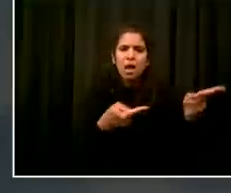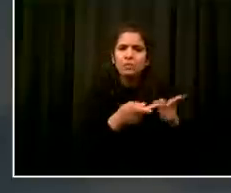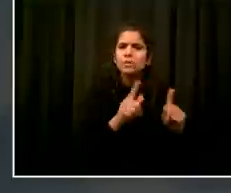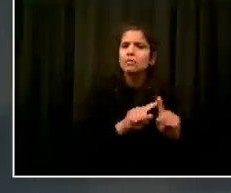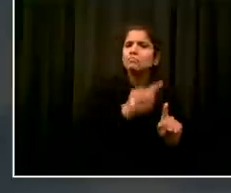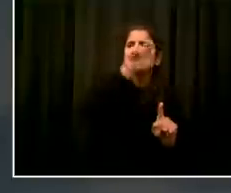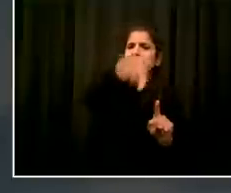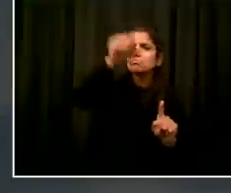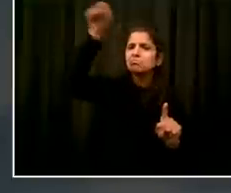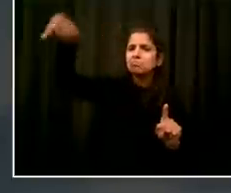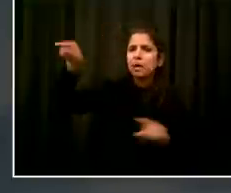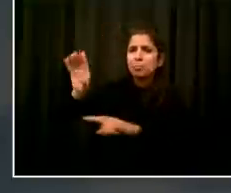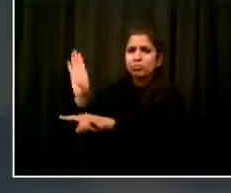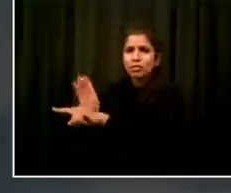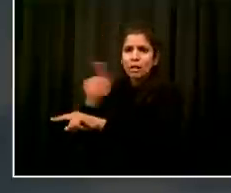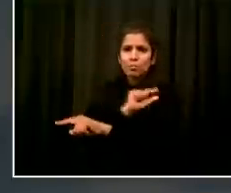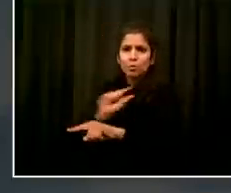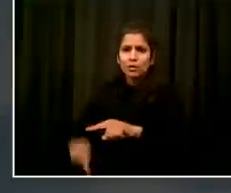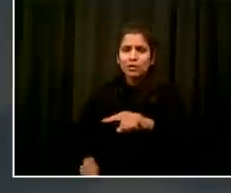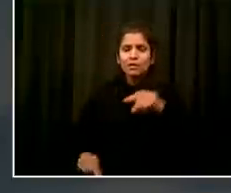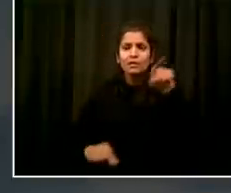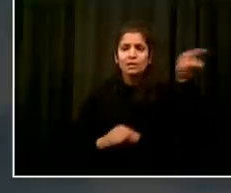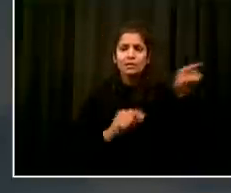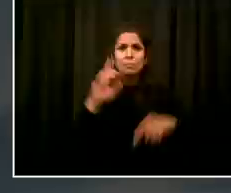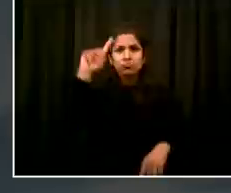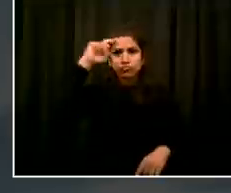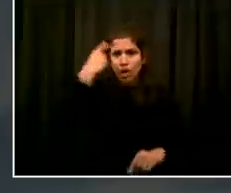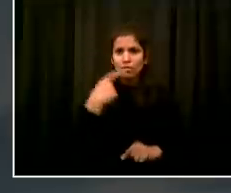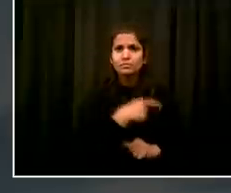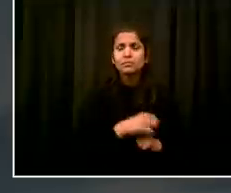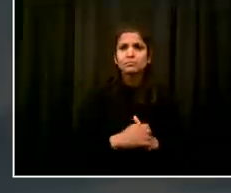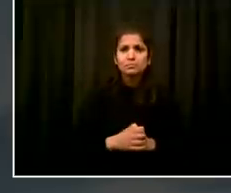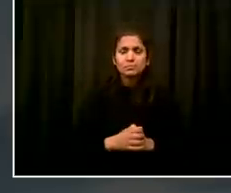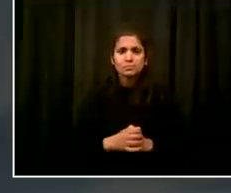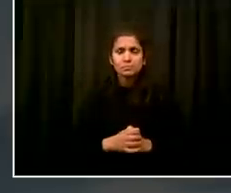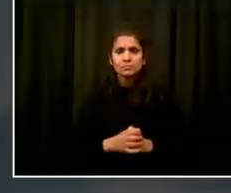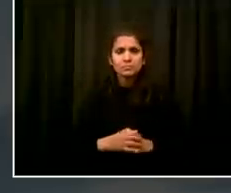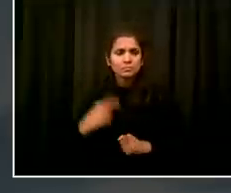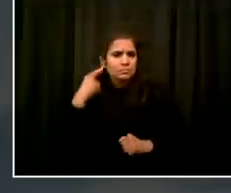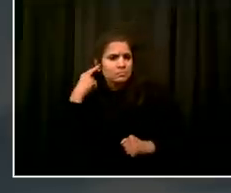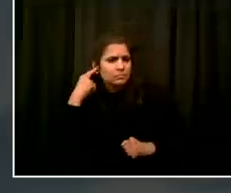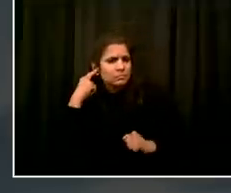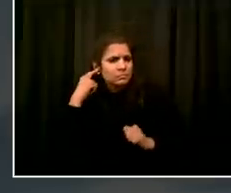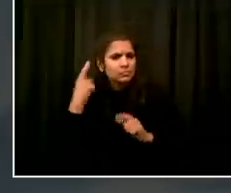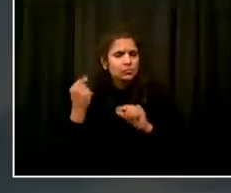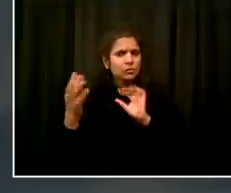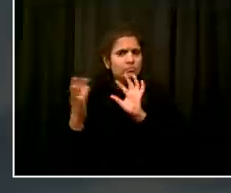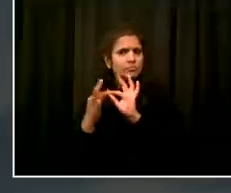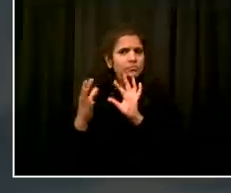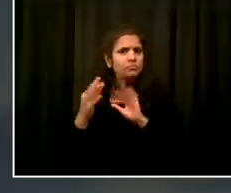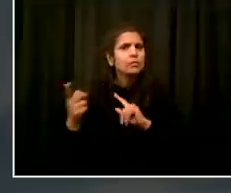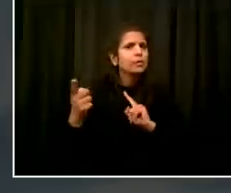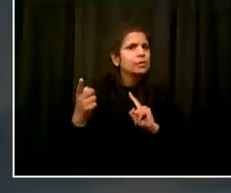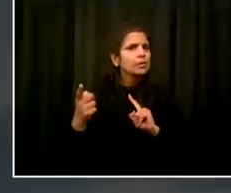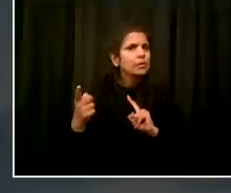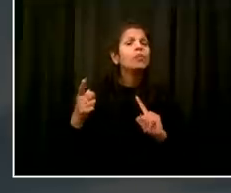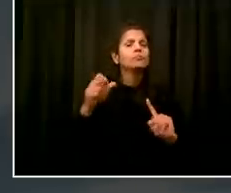where pre-staged bricks are being placed and then transported